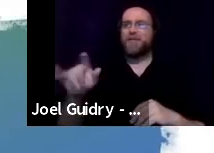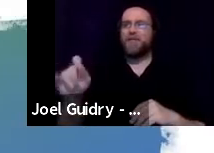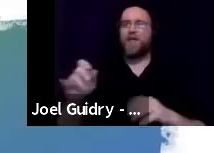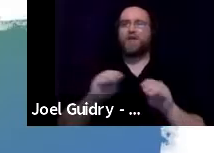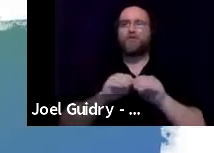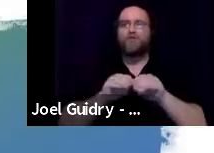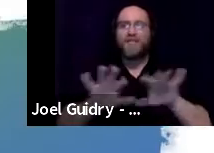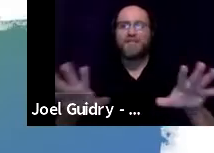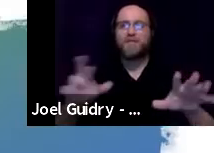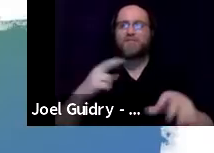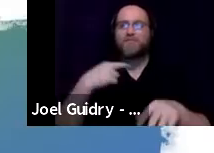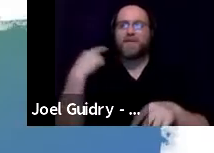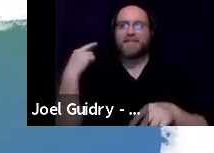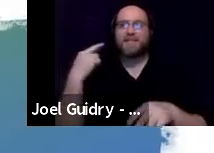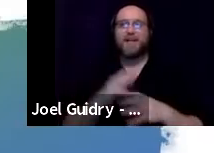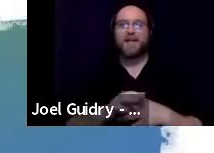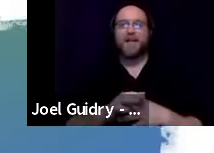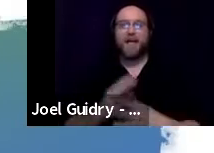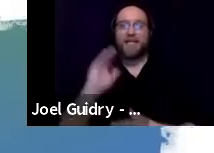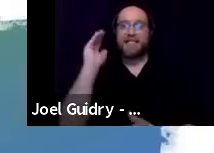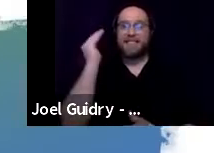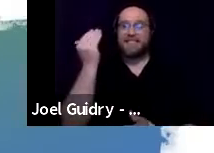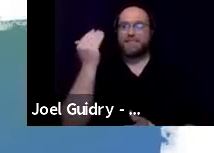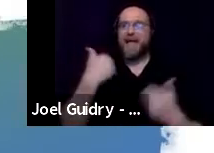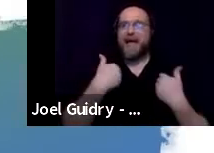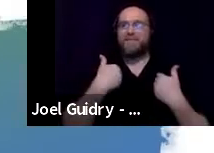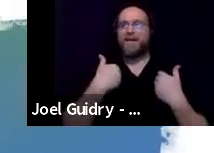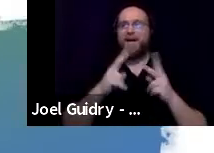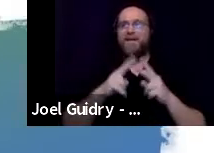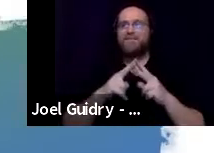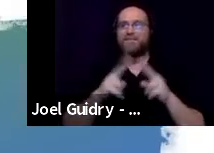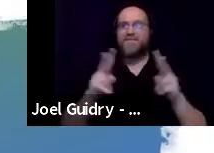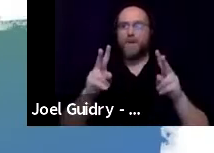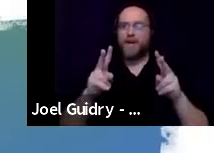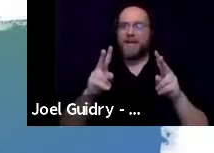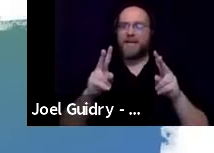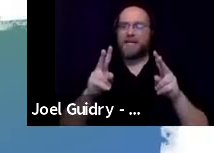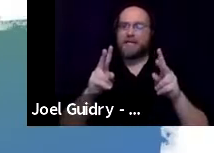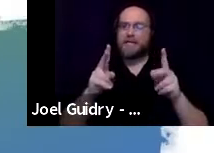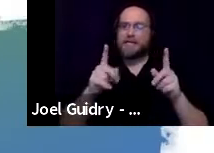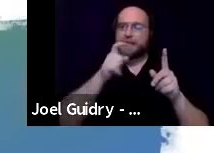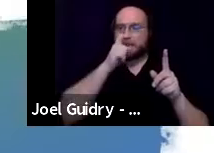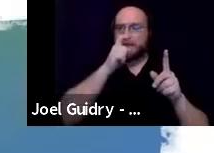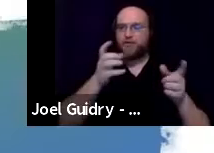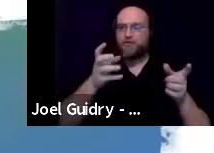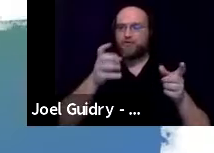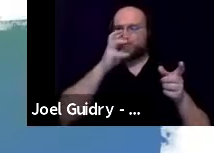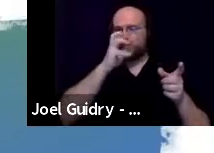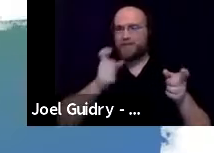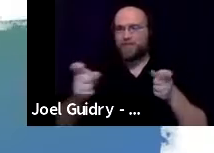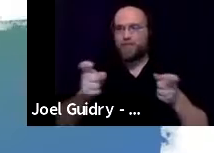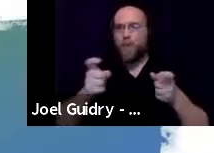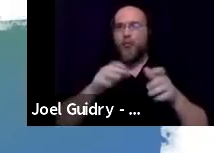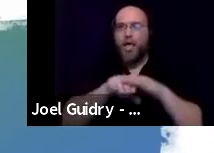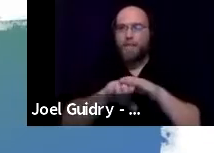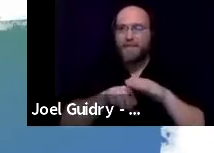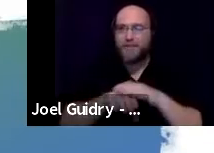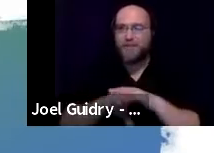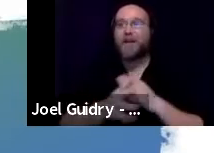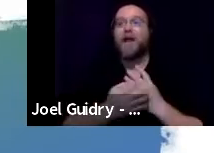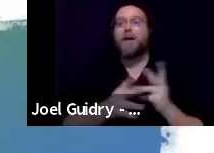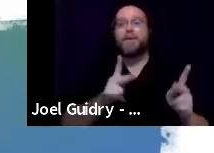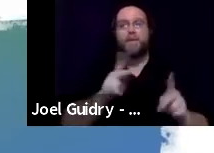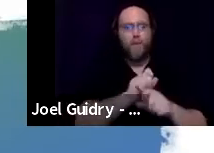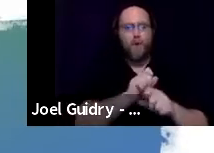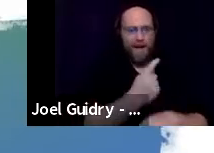have very controlled admission, mostly for people working alone, and where 6 feet